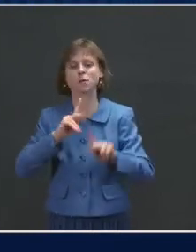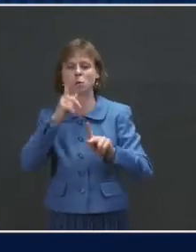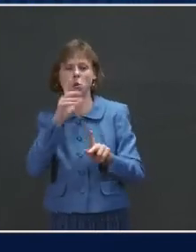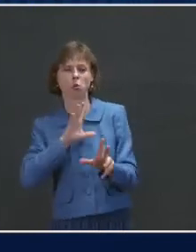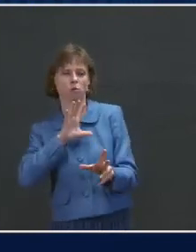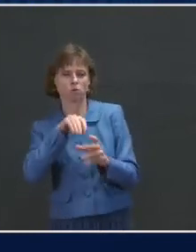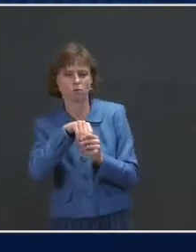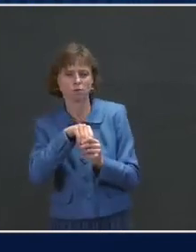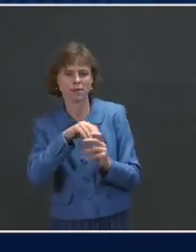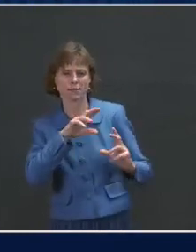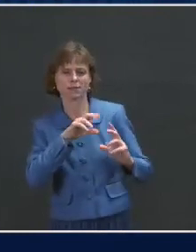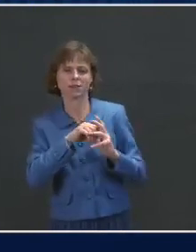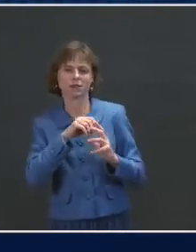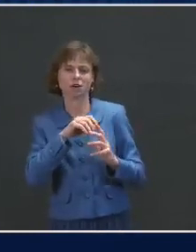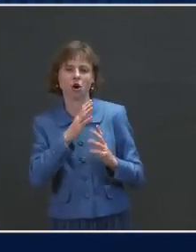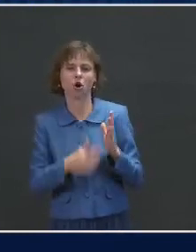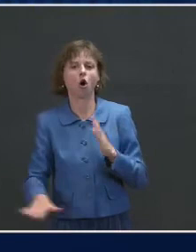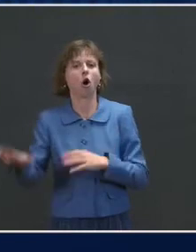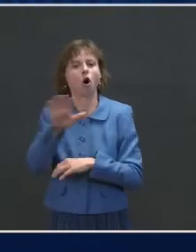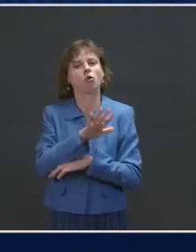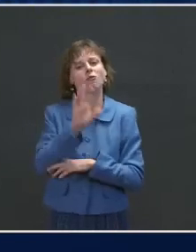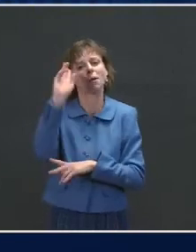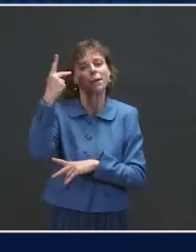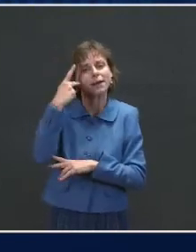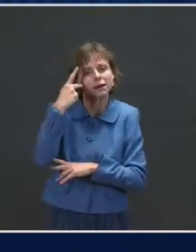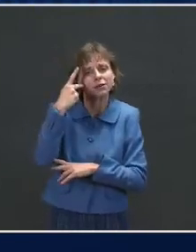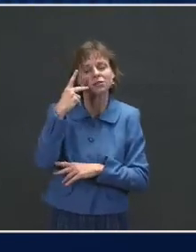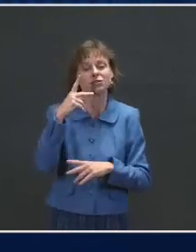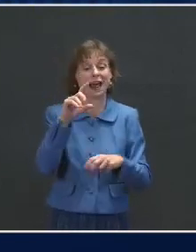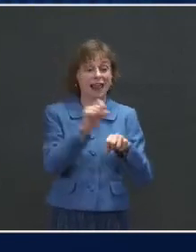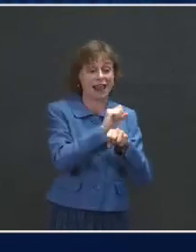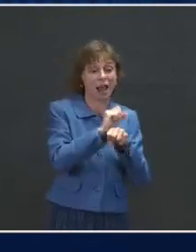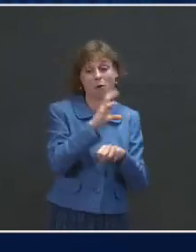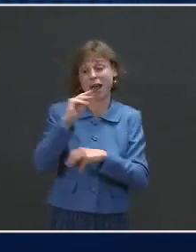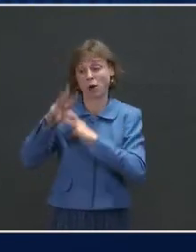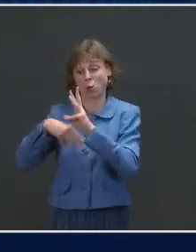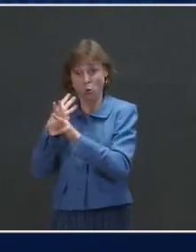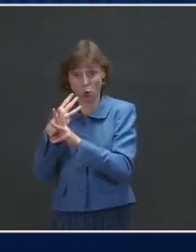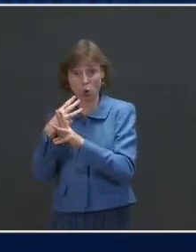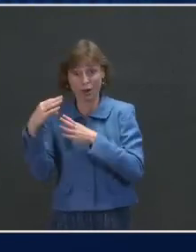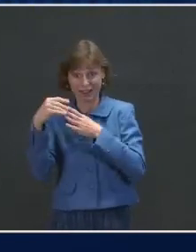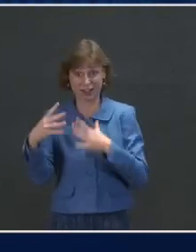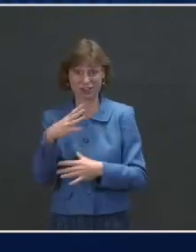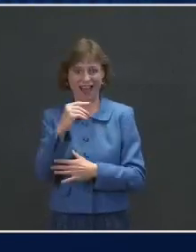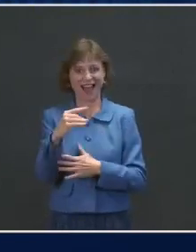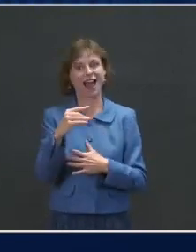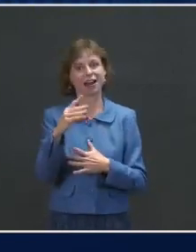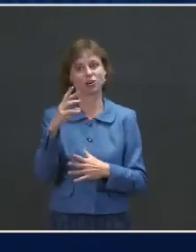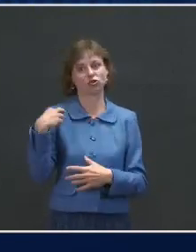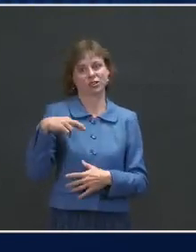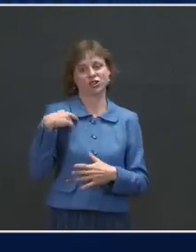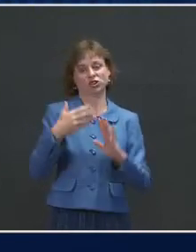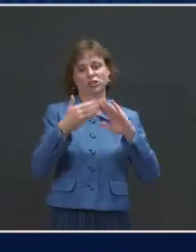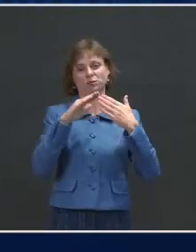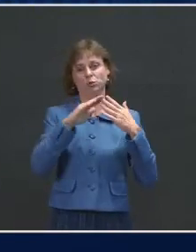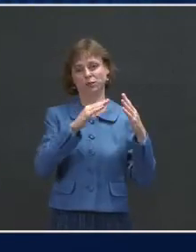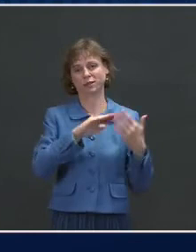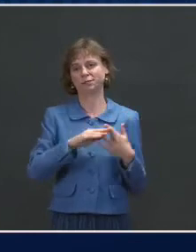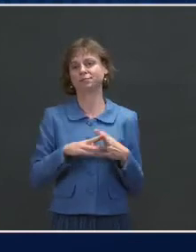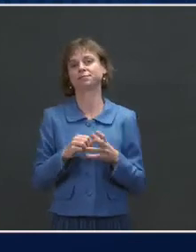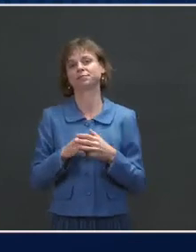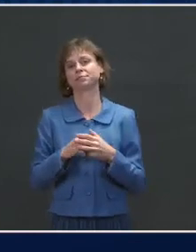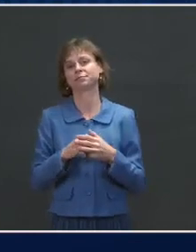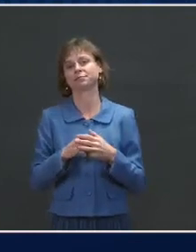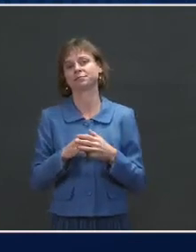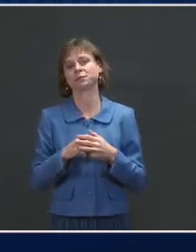political spectrum, from labor and rural leaders to the faith community. Here's a quick overview. A number of you have asked about this, of the sense of